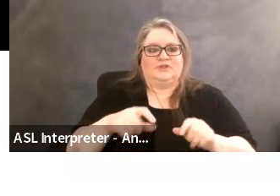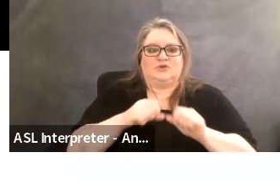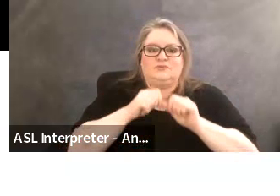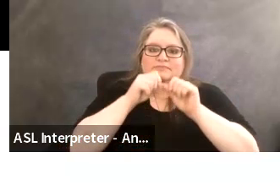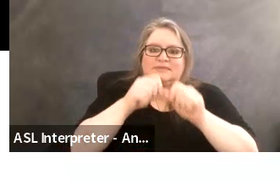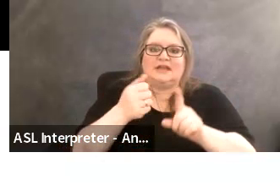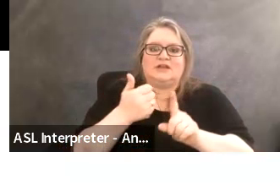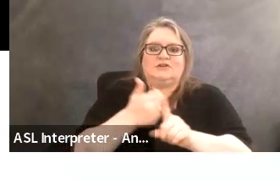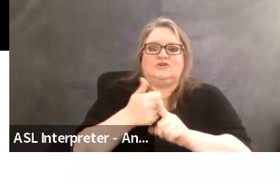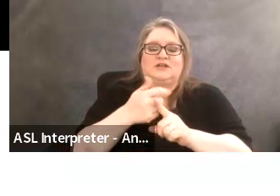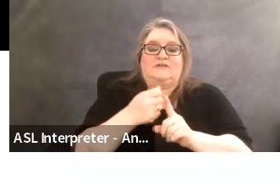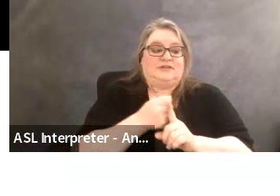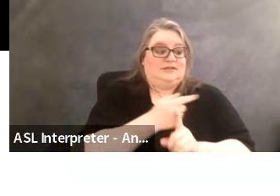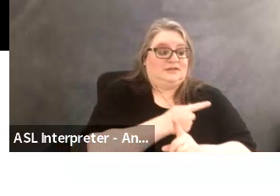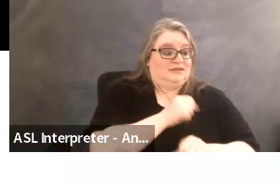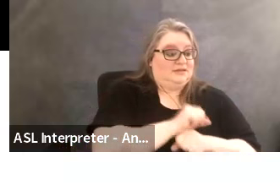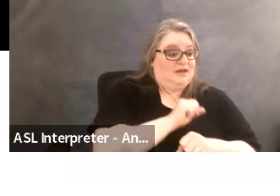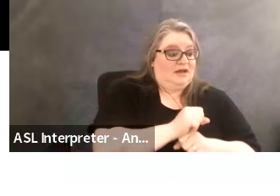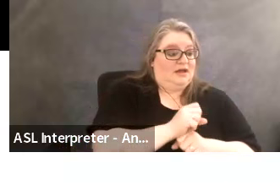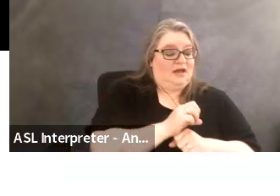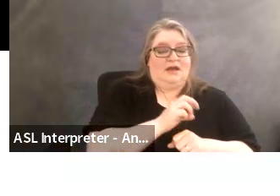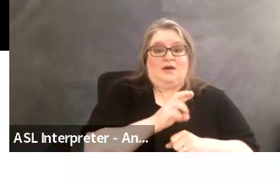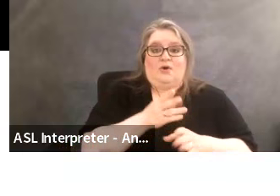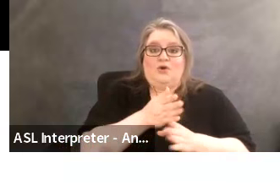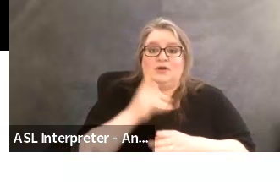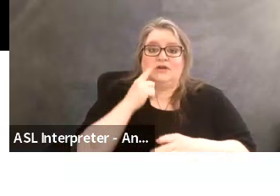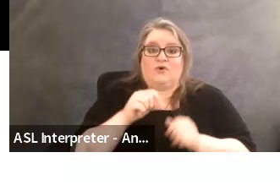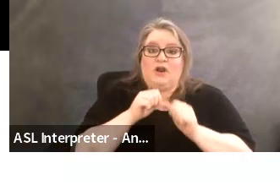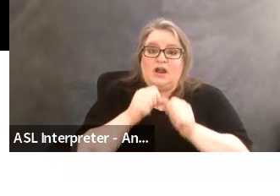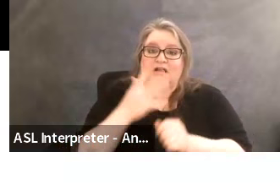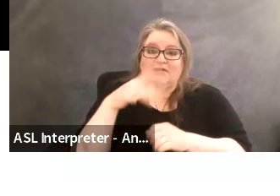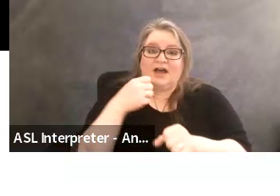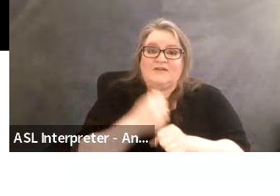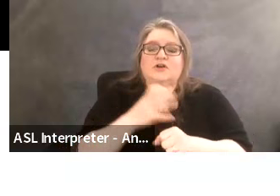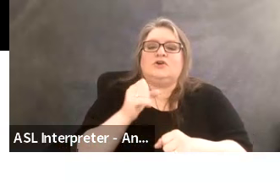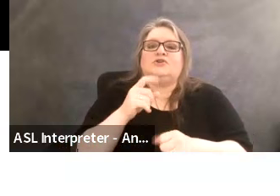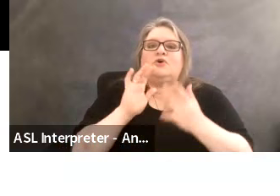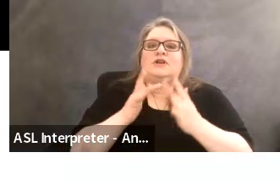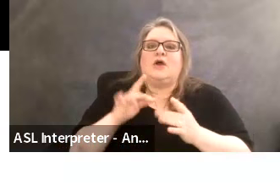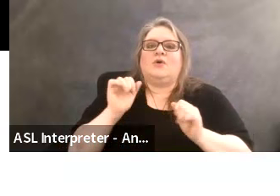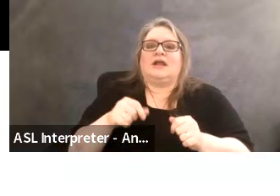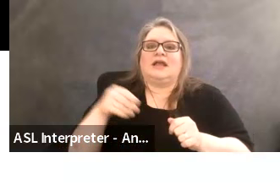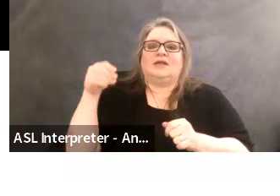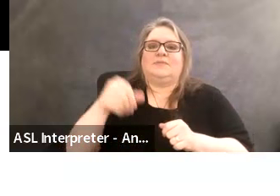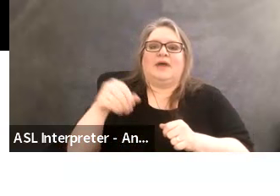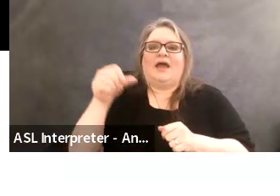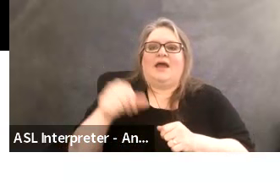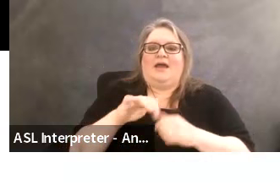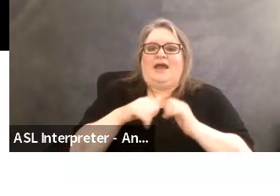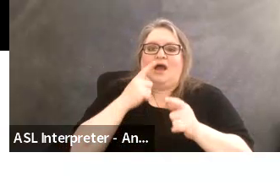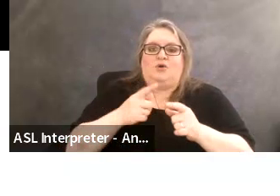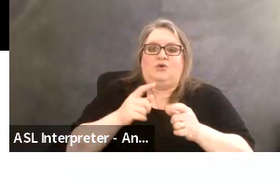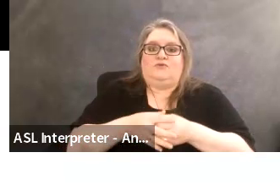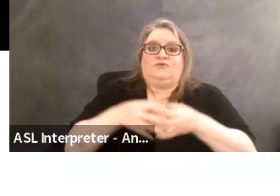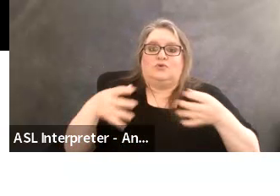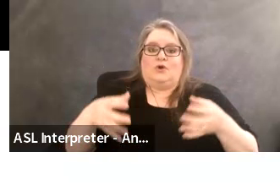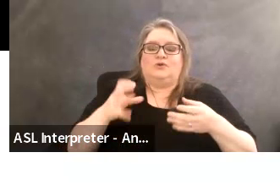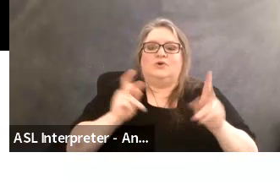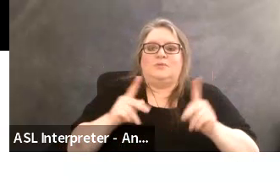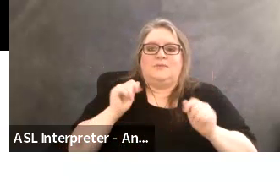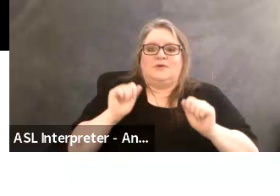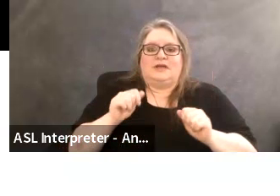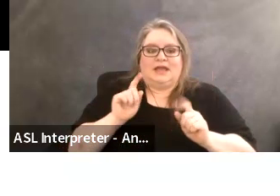side hustle or your main career, for 5 years, so that your network can start paying dividends on how you've grown it, so that people can start coming to